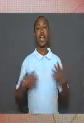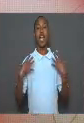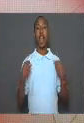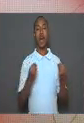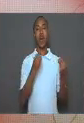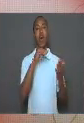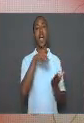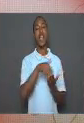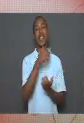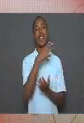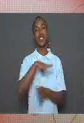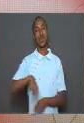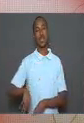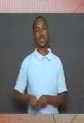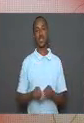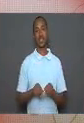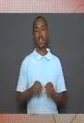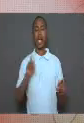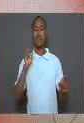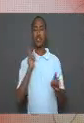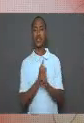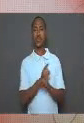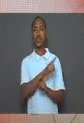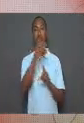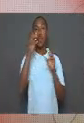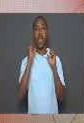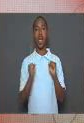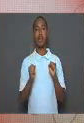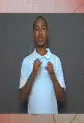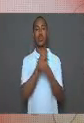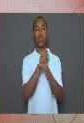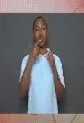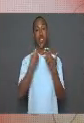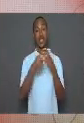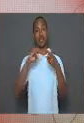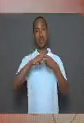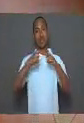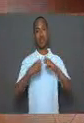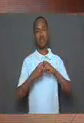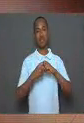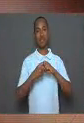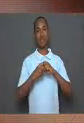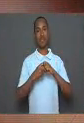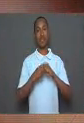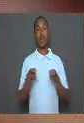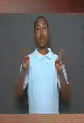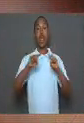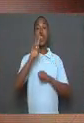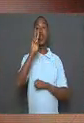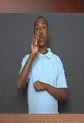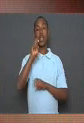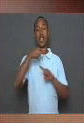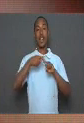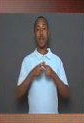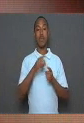Hello again, students. I am sure you were able to solve this problem. When 20 grams